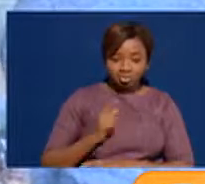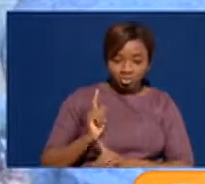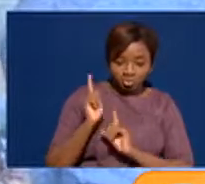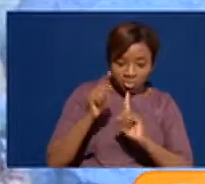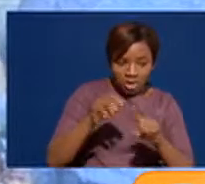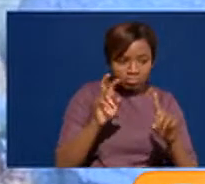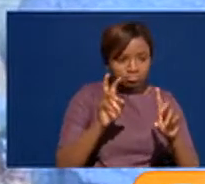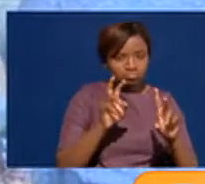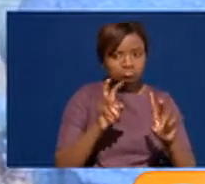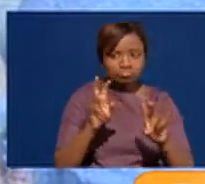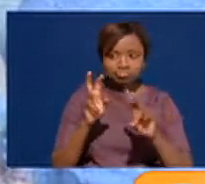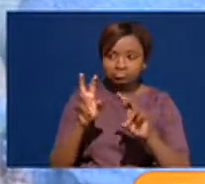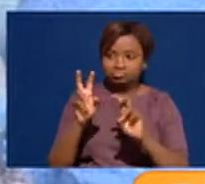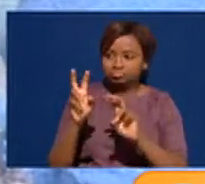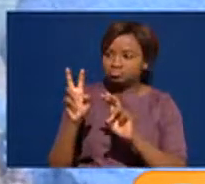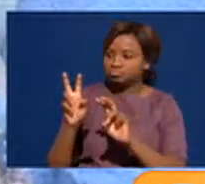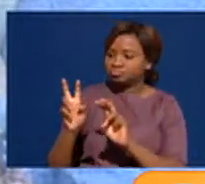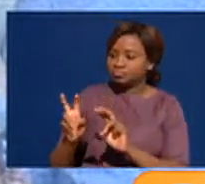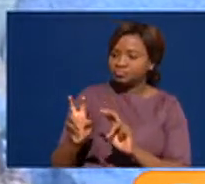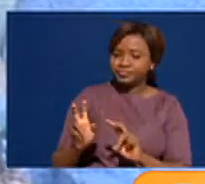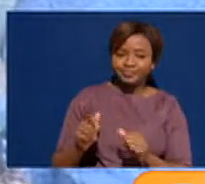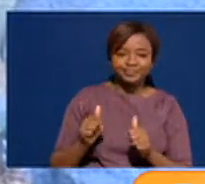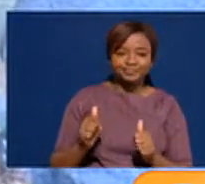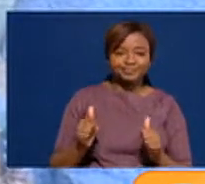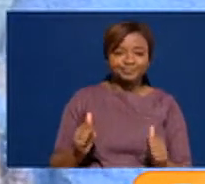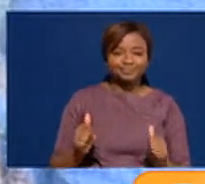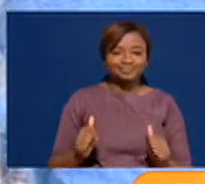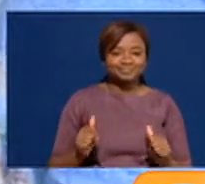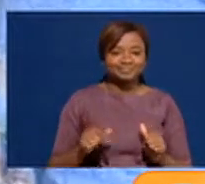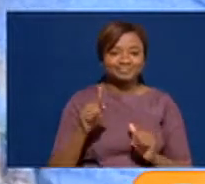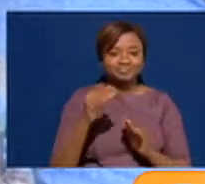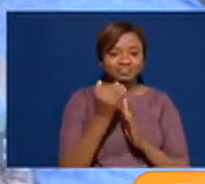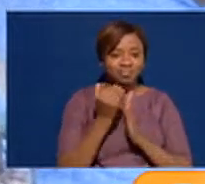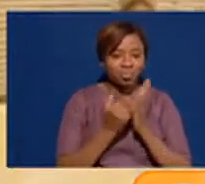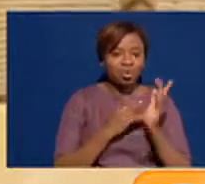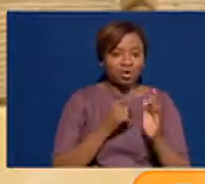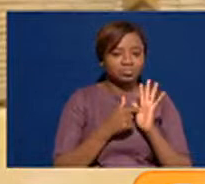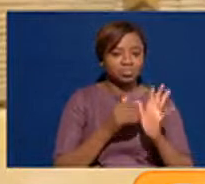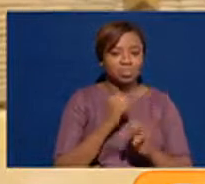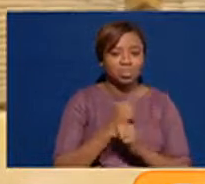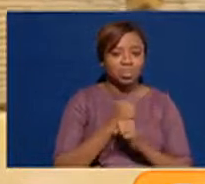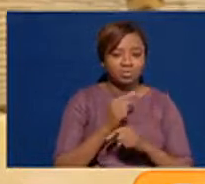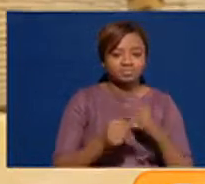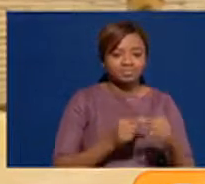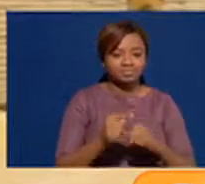the program, that work is really going on.